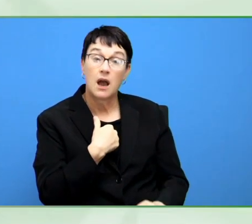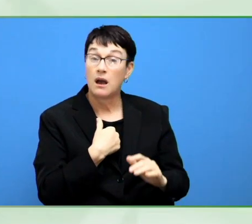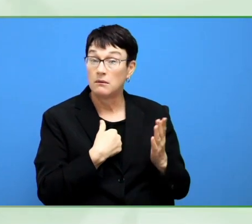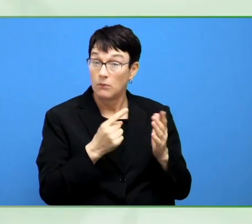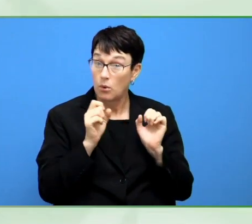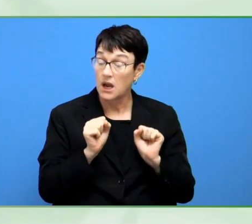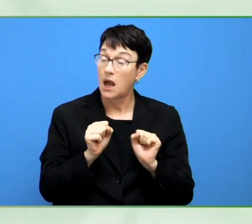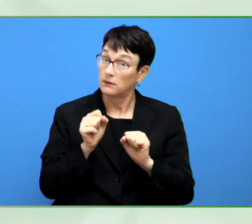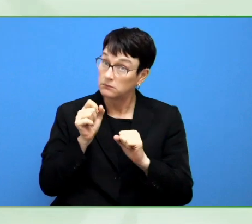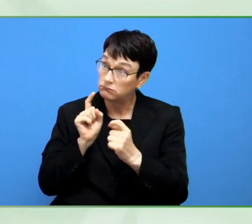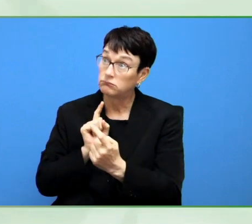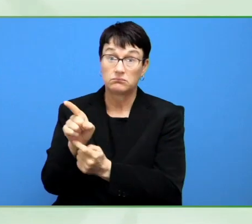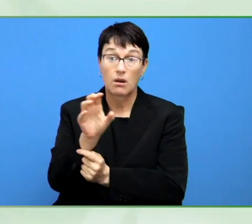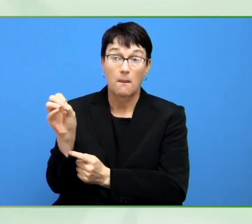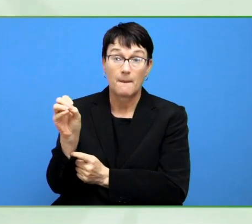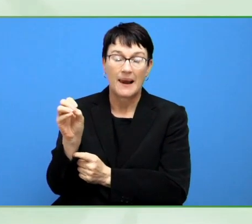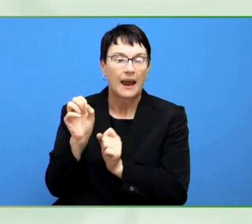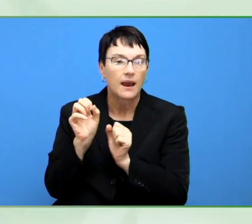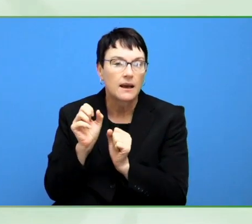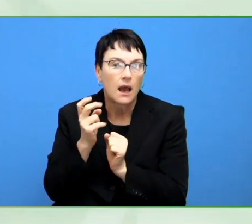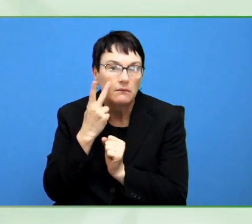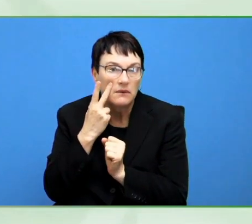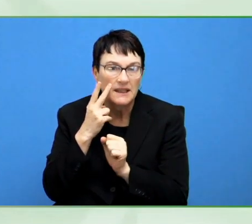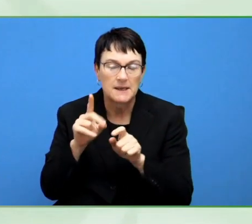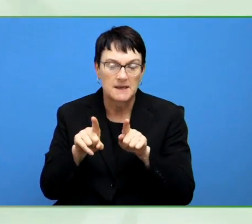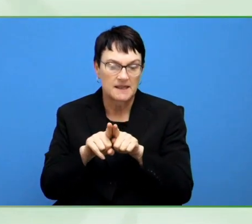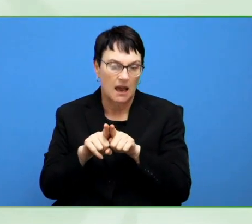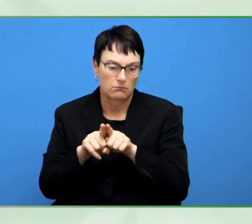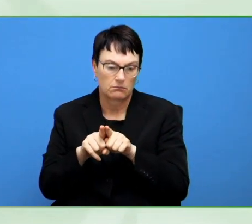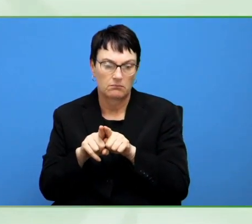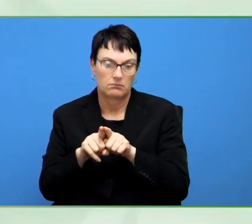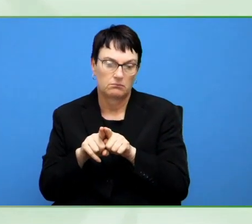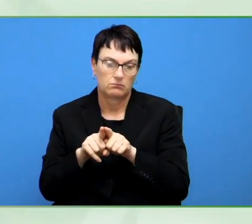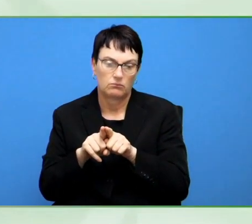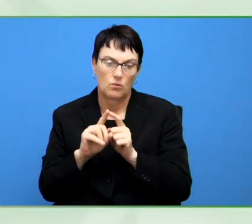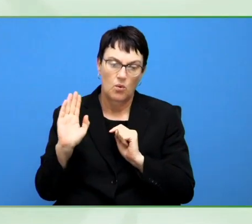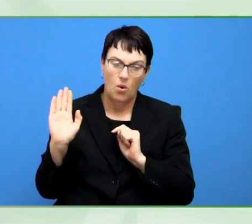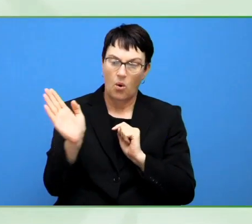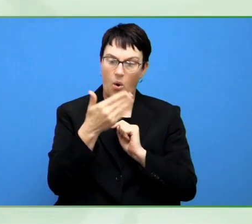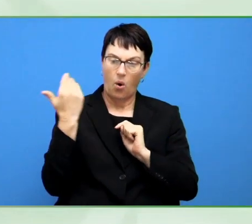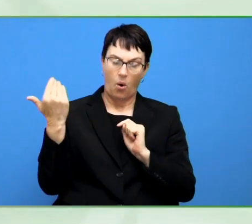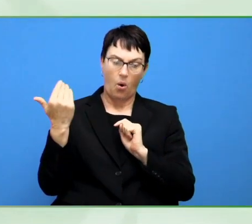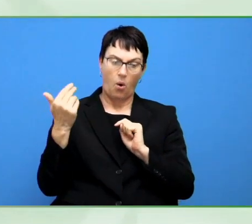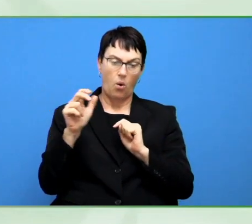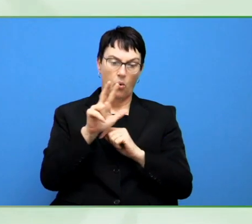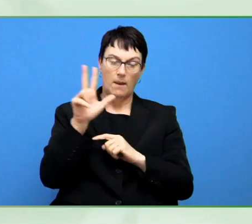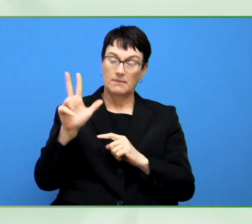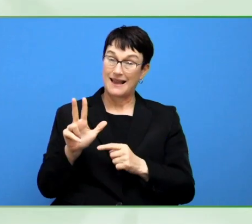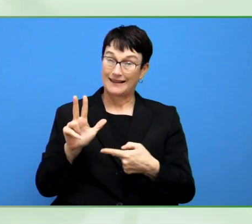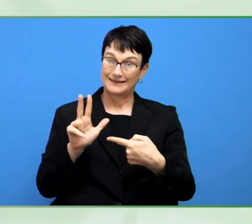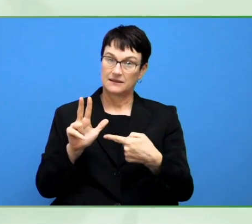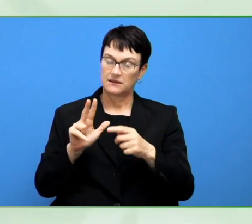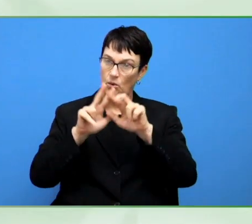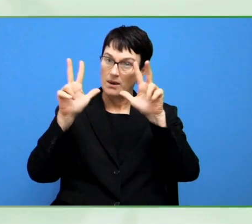think we see it at our audits. All websites, they are certified. They're growing better. They work better.